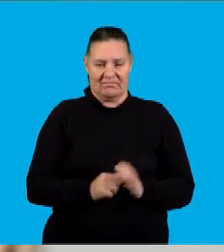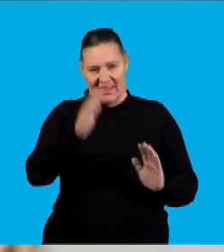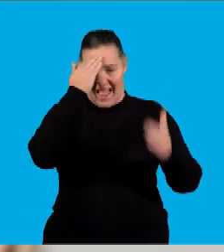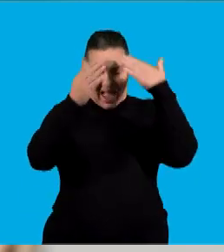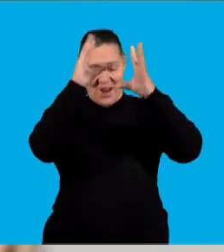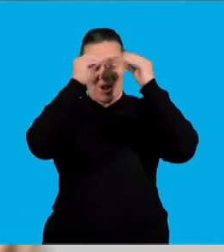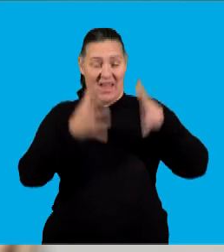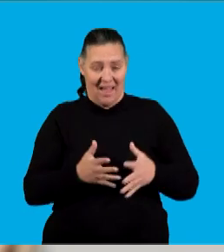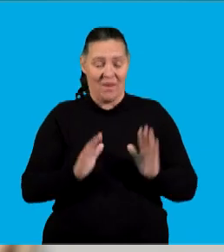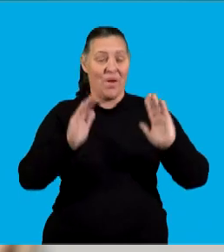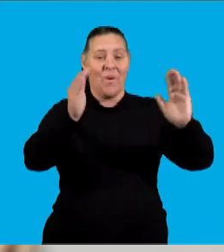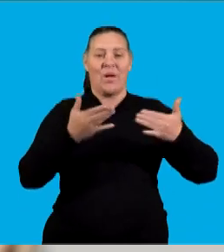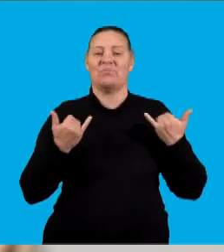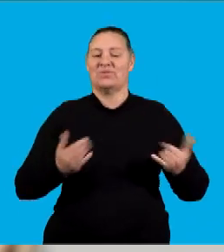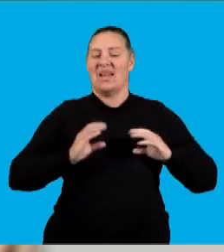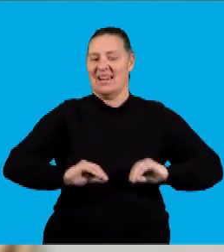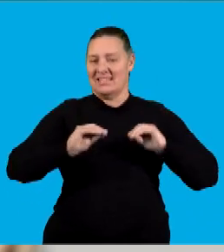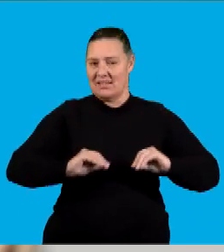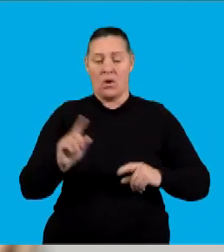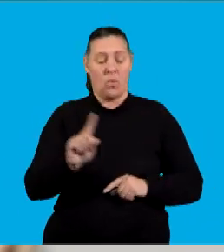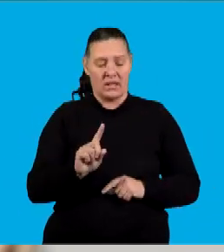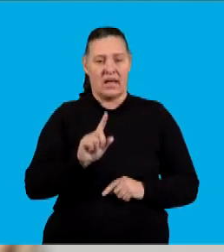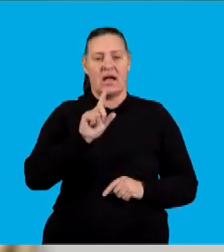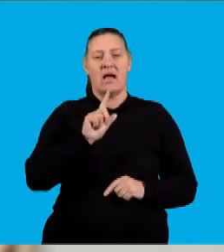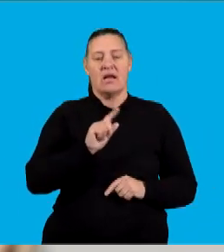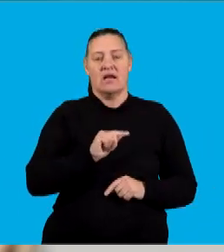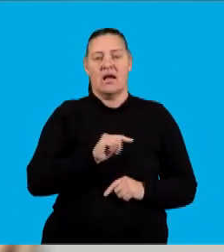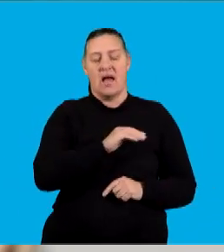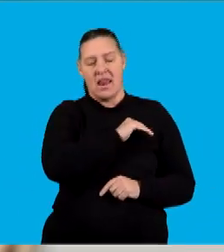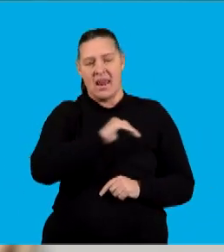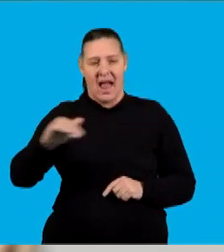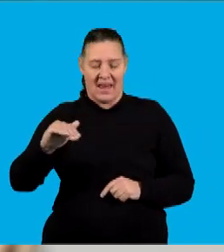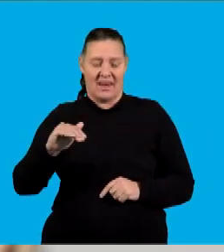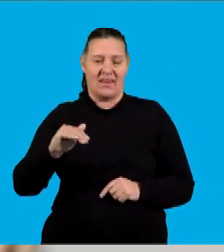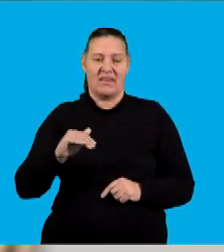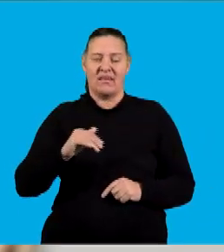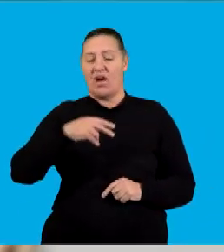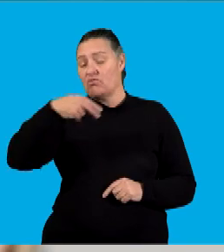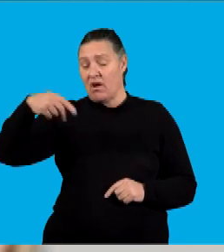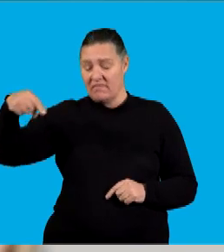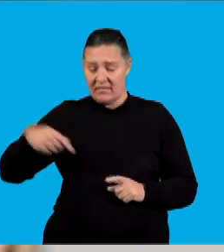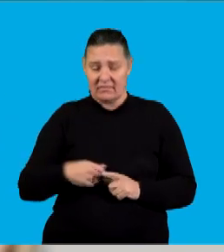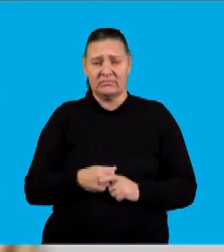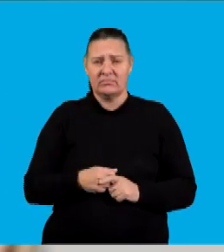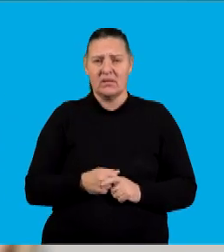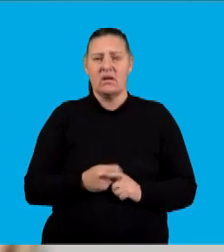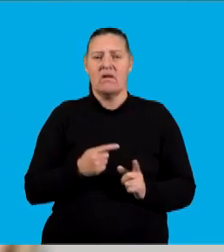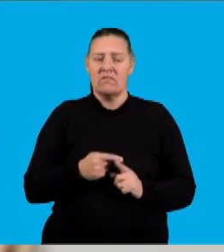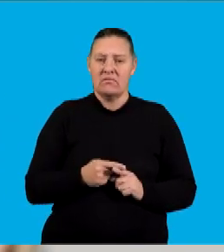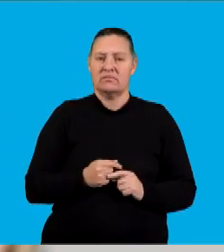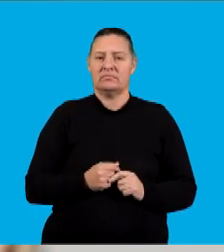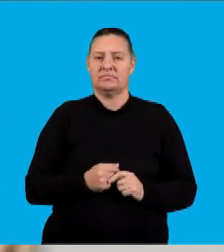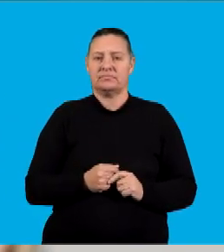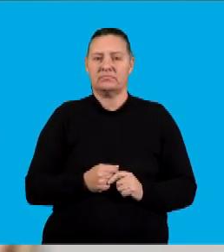a linear graph. So we are going to be focusing on the practice and application questions today. Let's get to